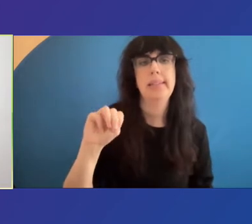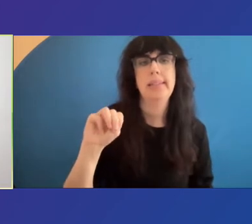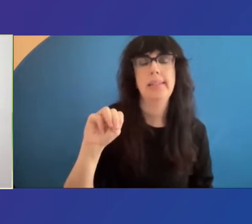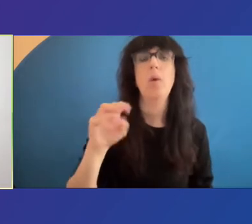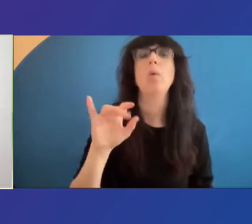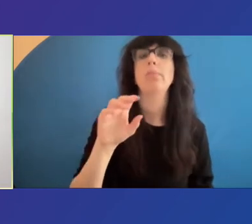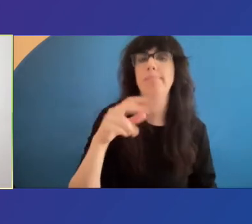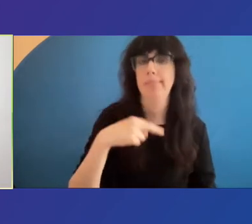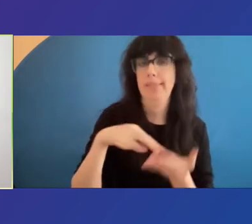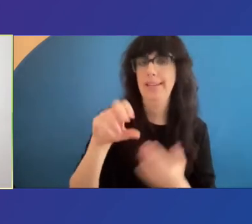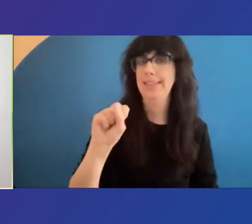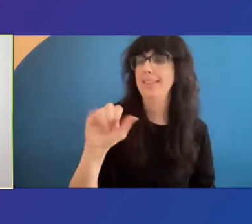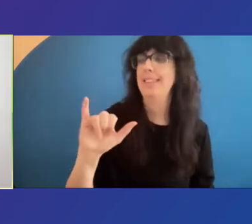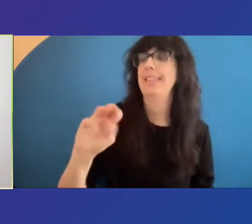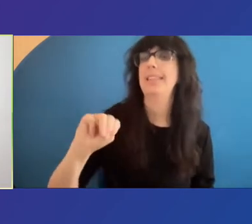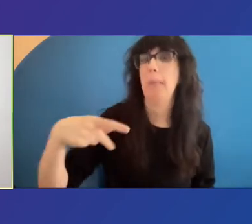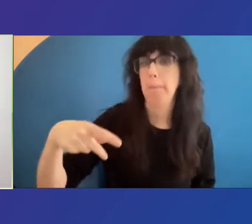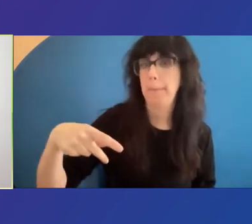S-Y-M-P.